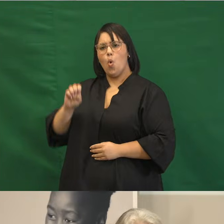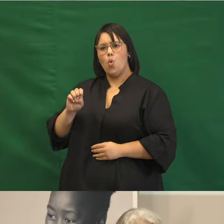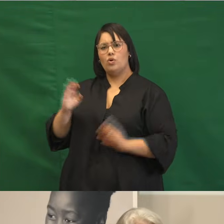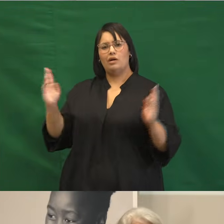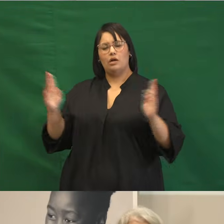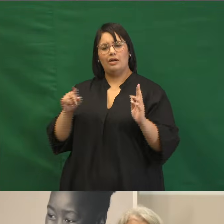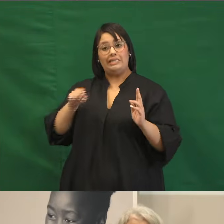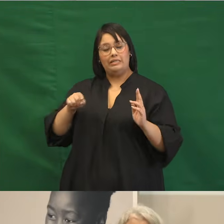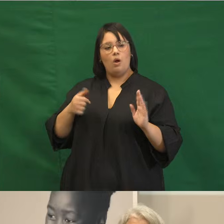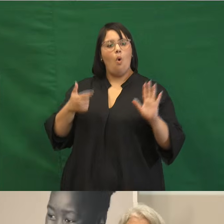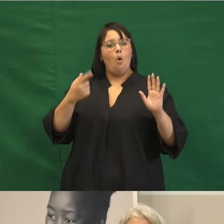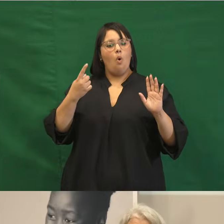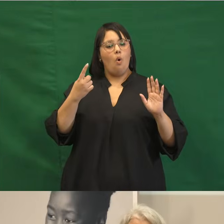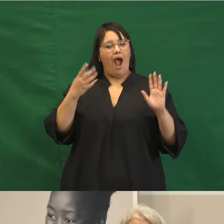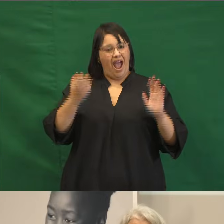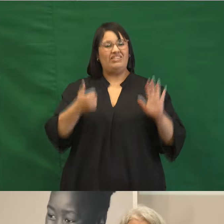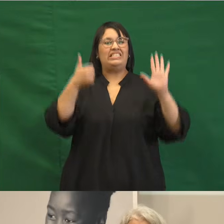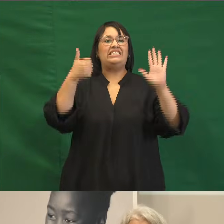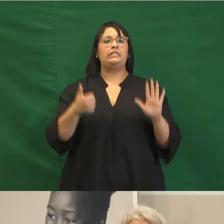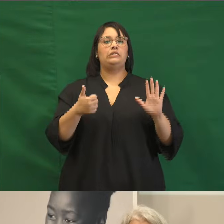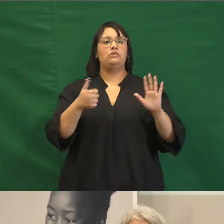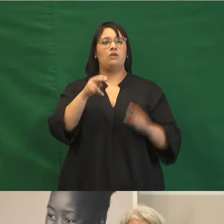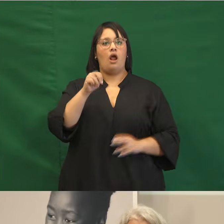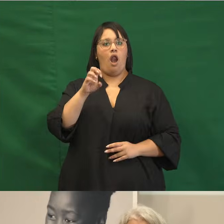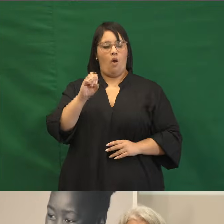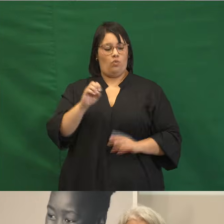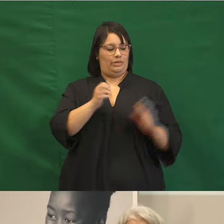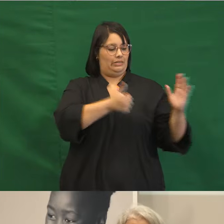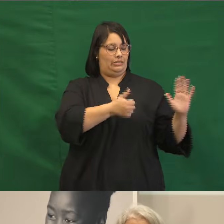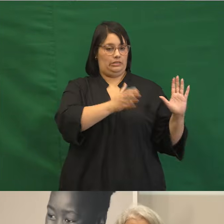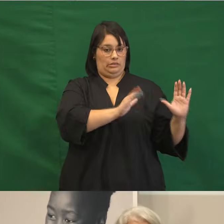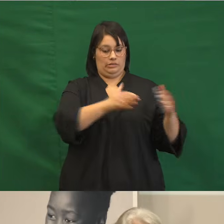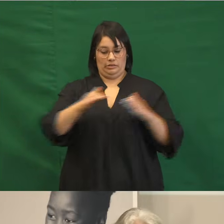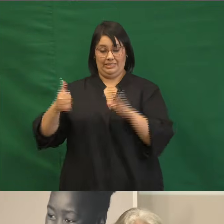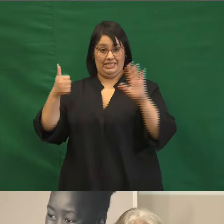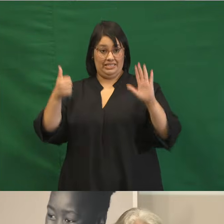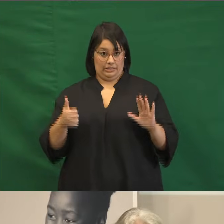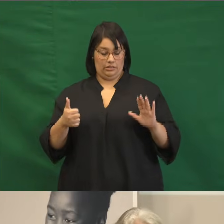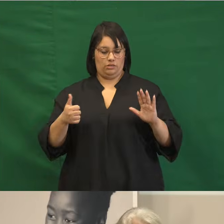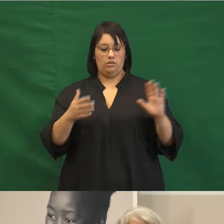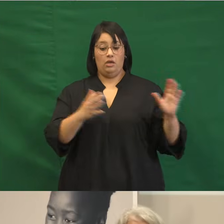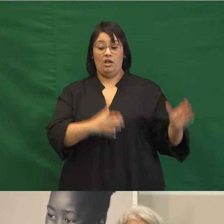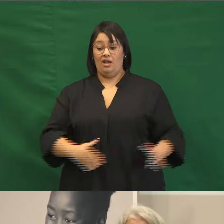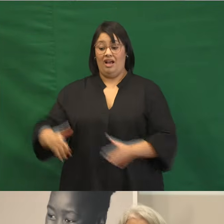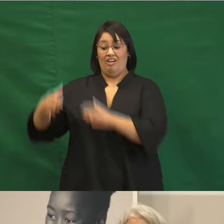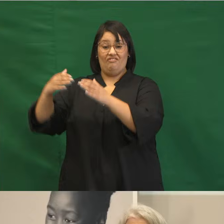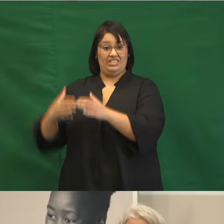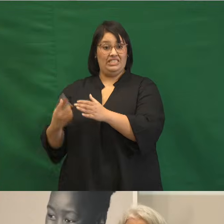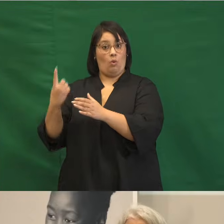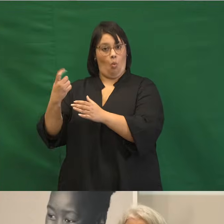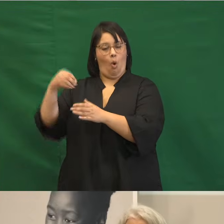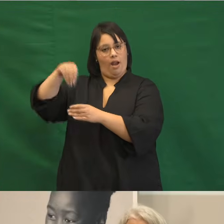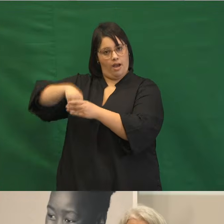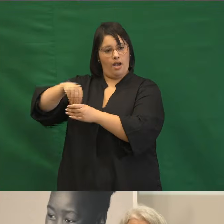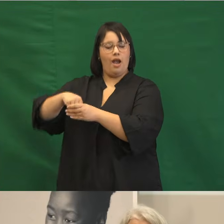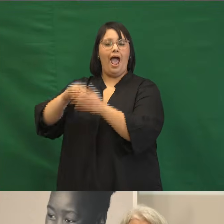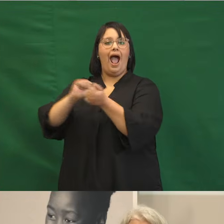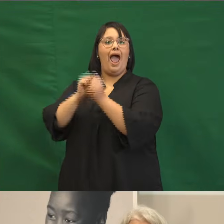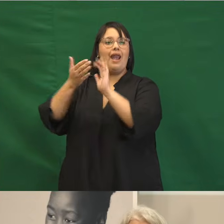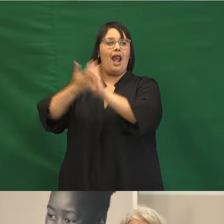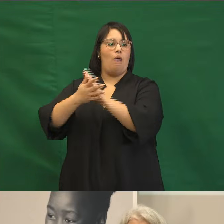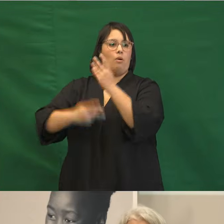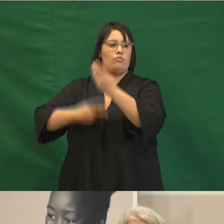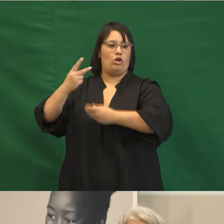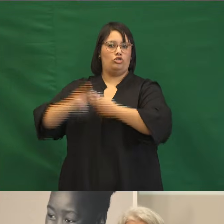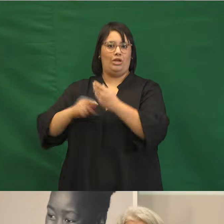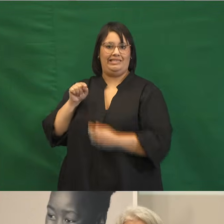nodes. And part of our node has something called the Hand Lab project. And this is a